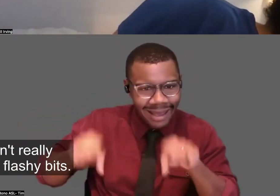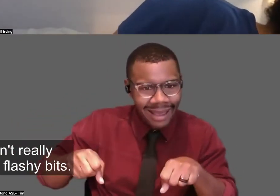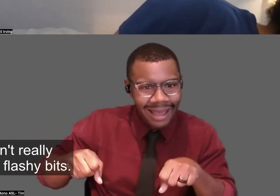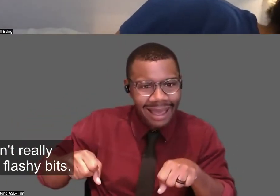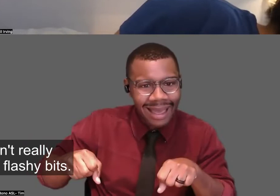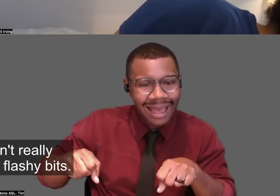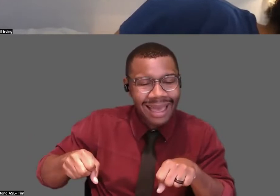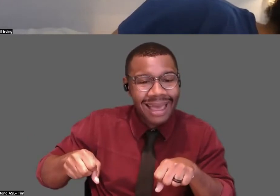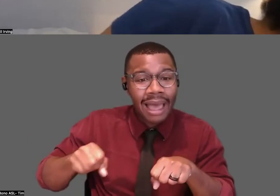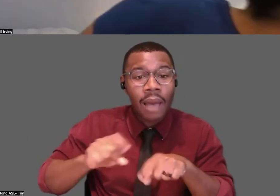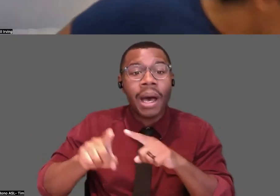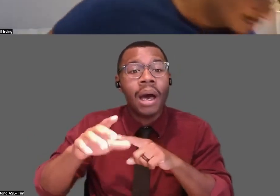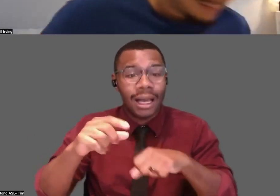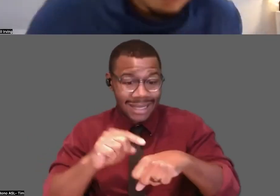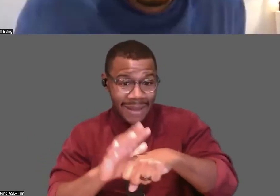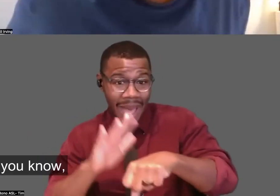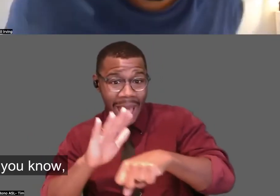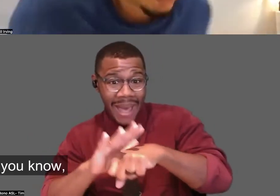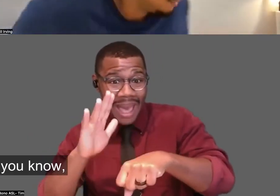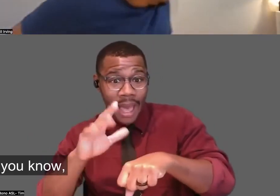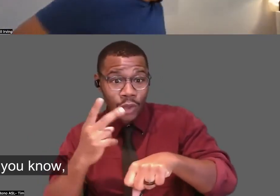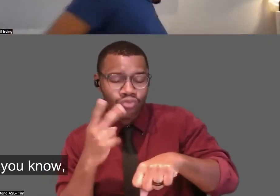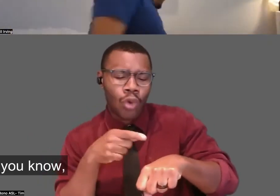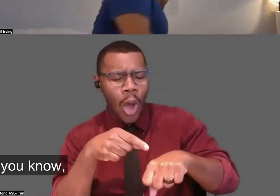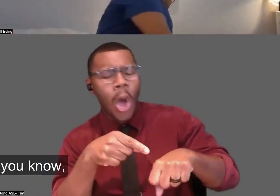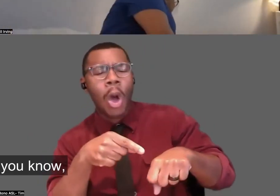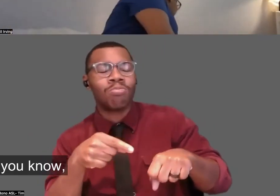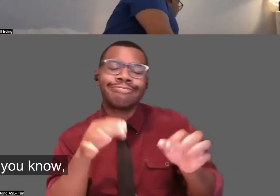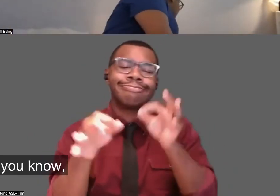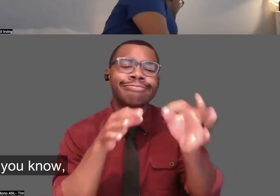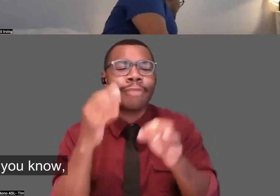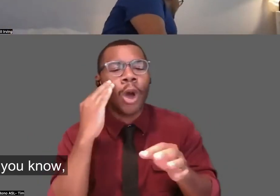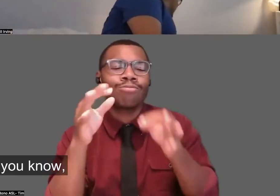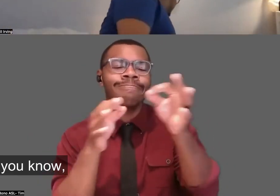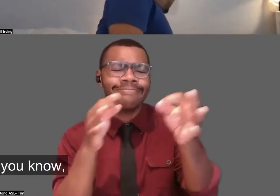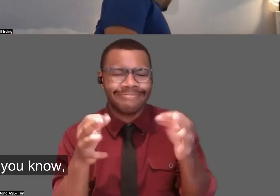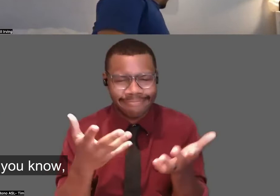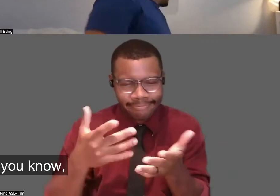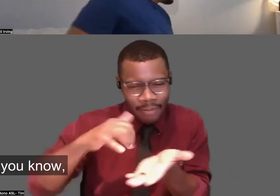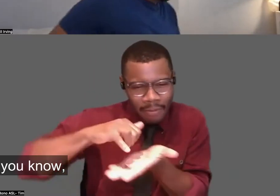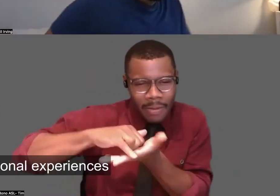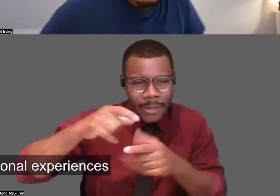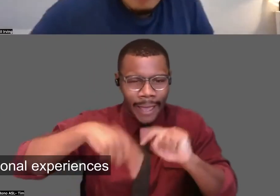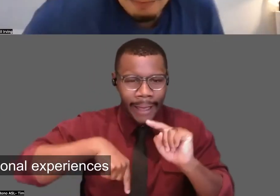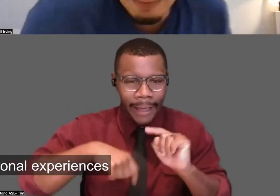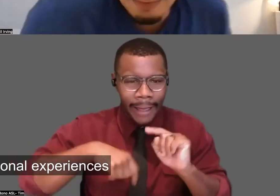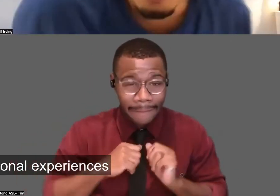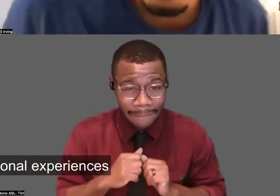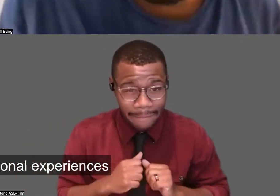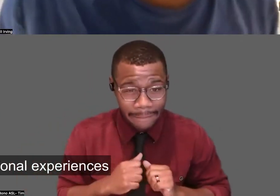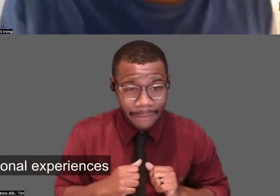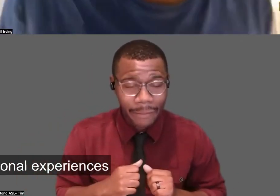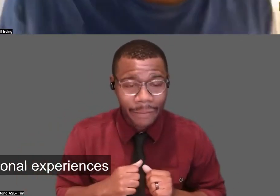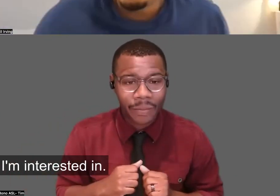flashy bits. And it's like, you know, those are the